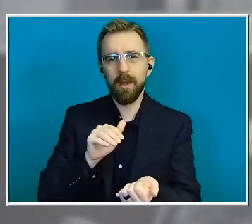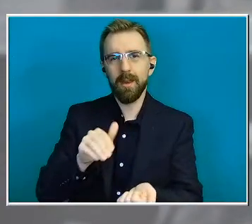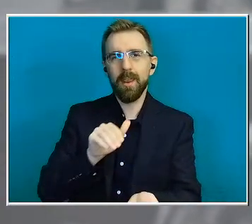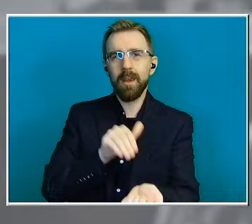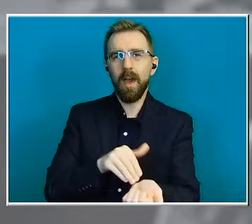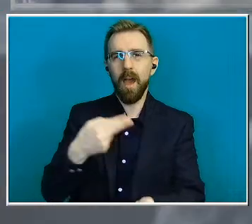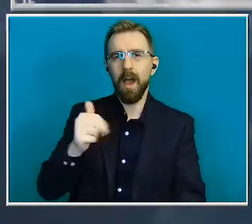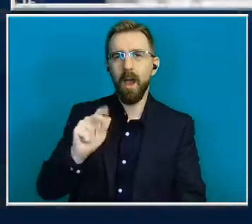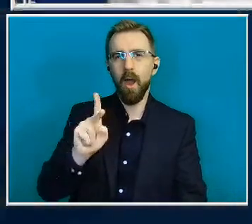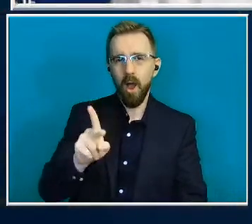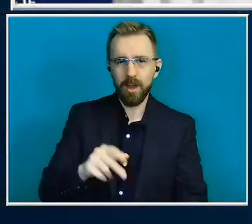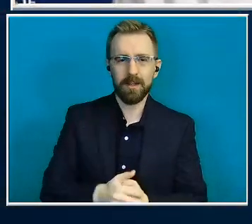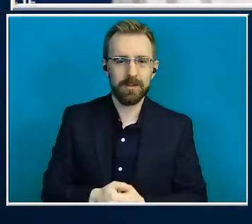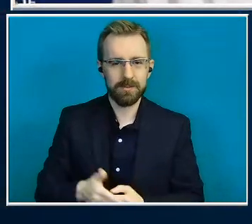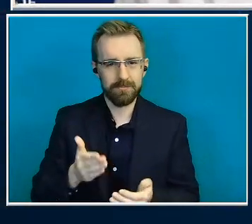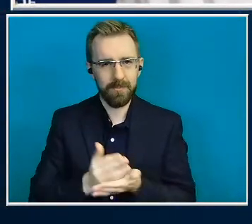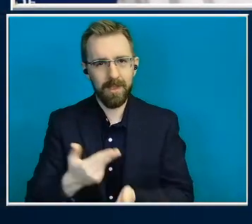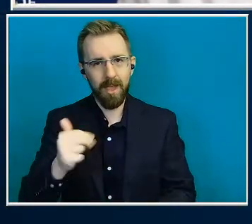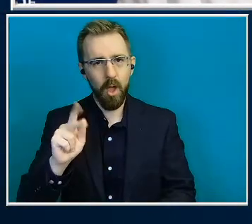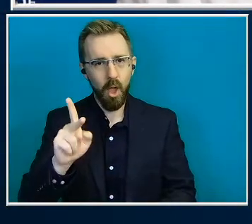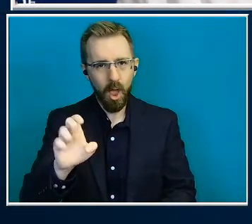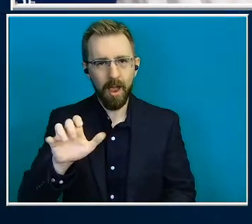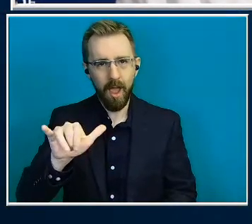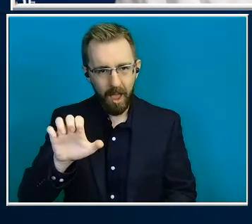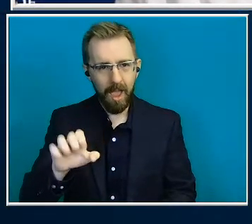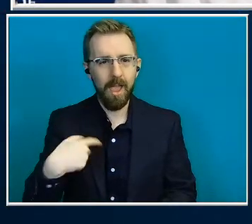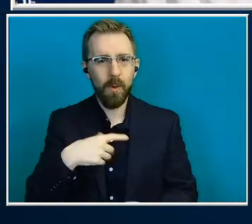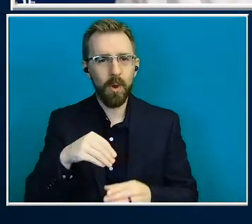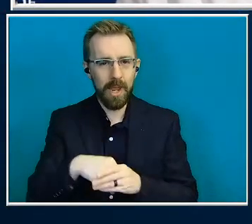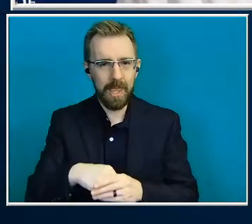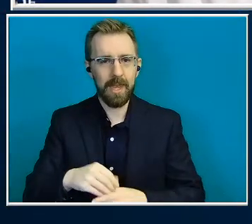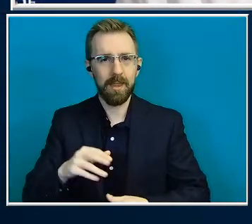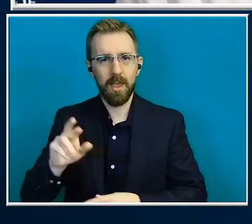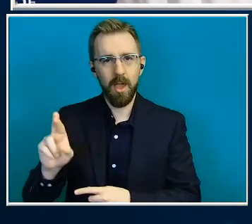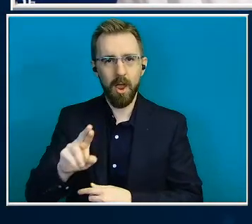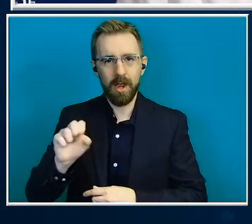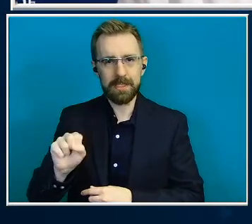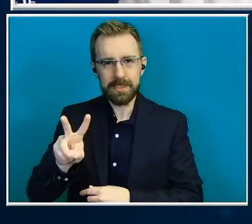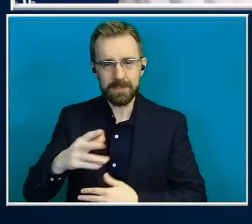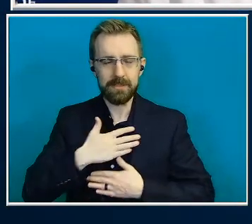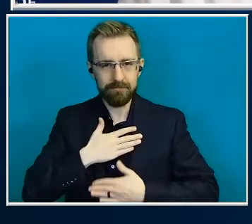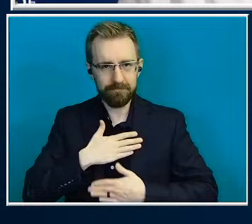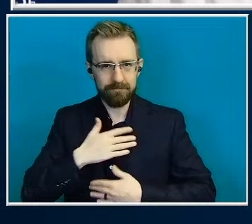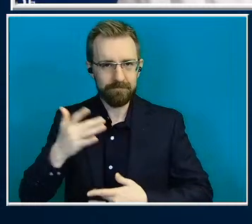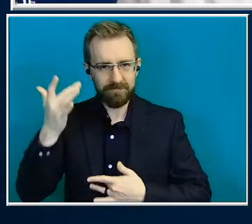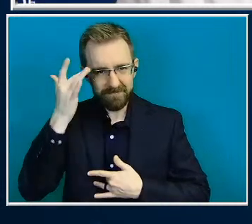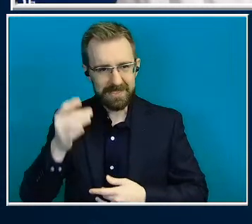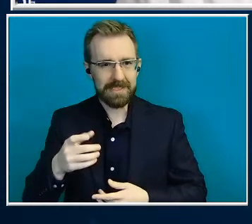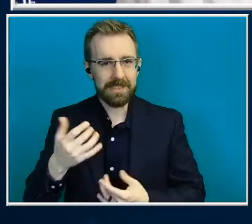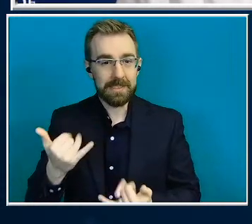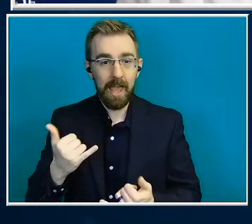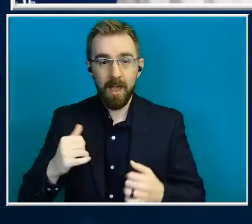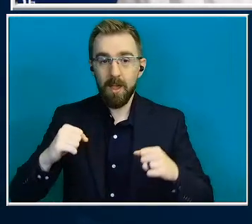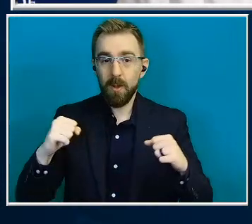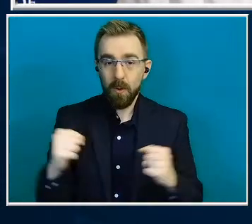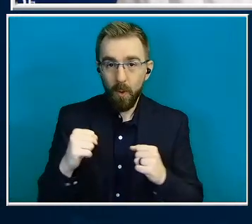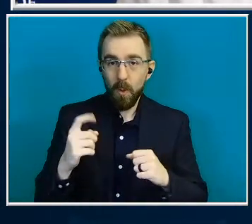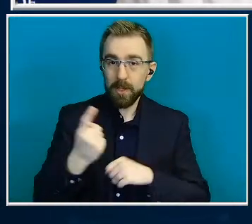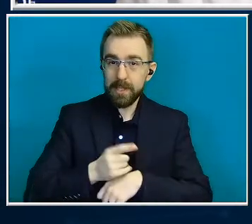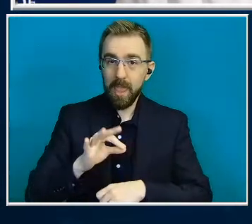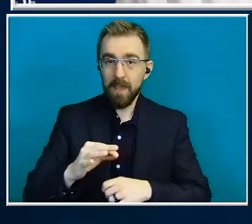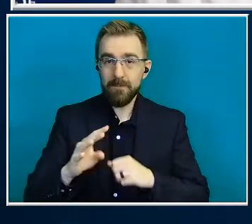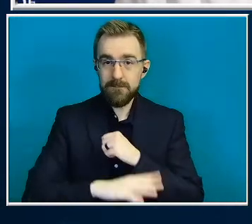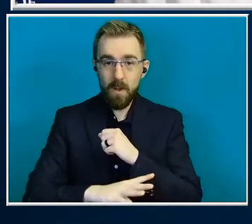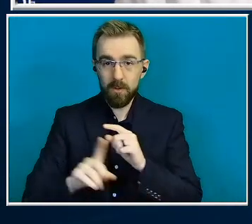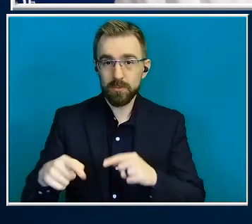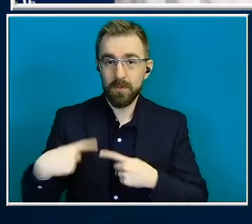Hawkeye, we're officially in the respiratory viral season. It turned cold today, the coldest day of the fall so far. I'm noticing more